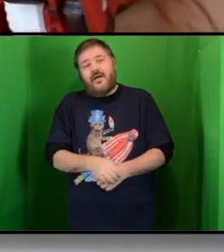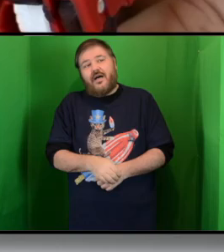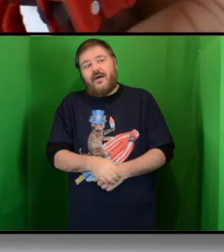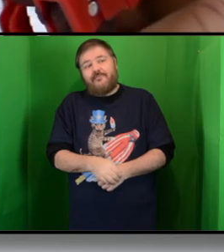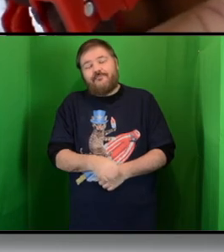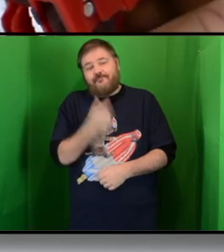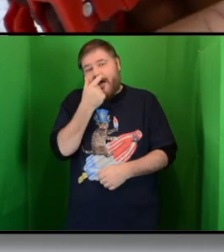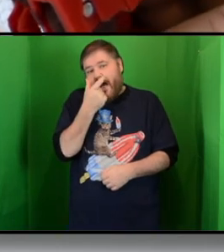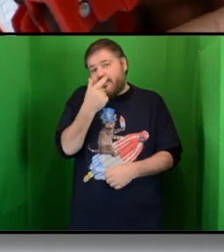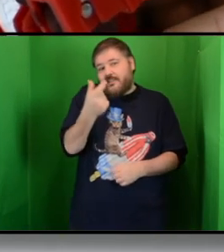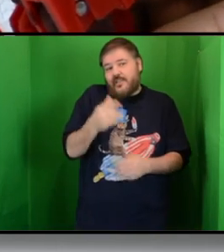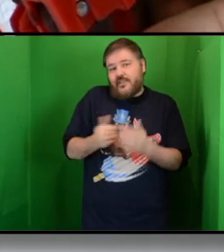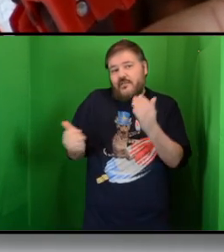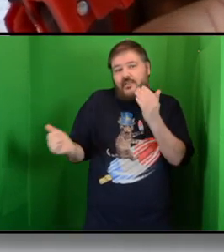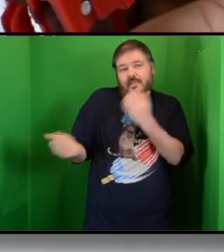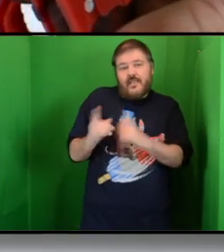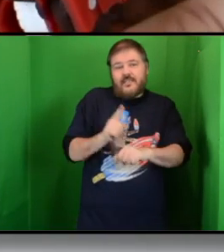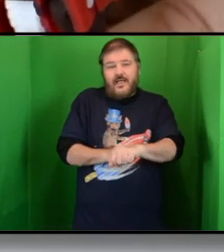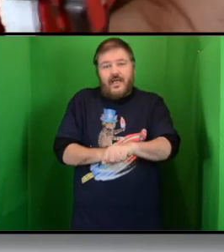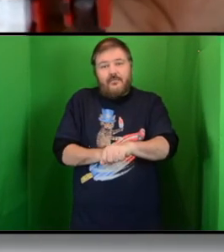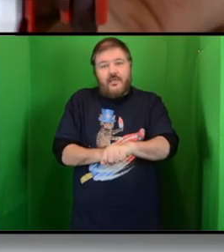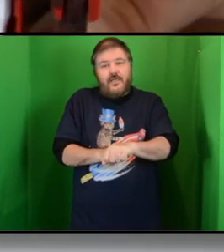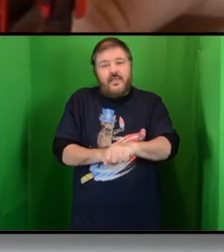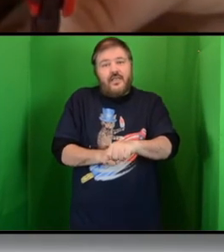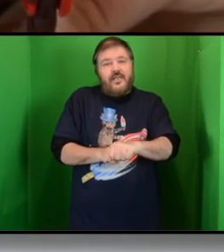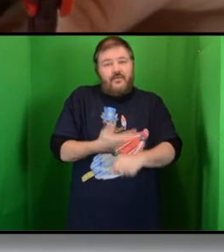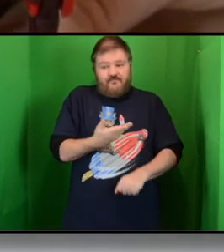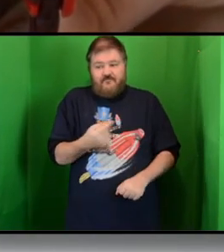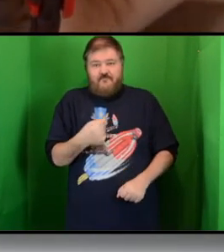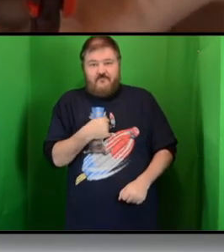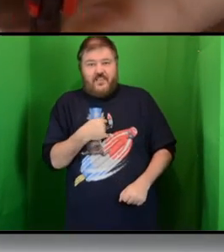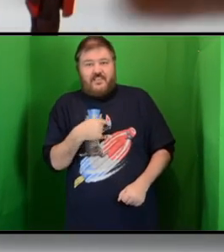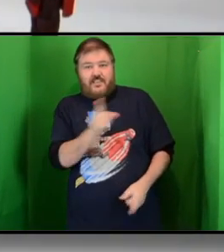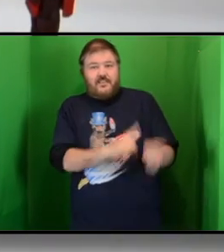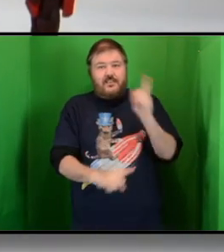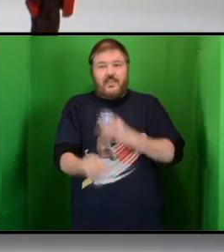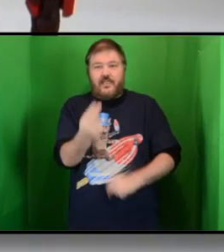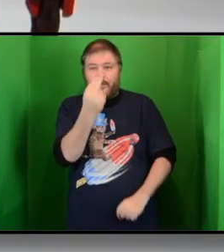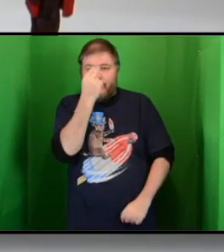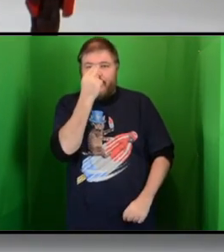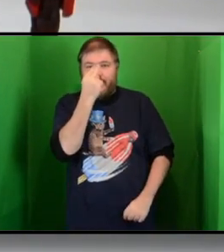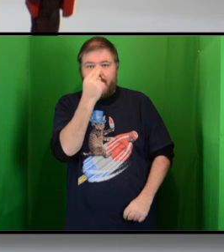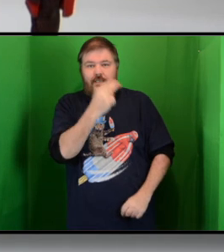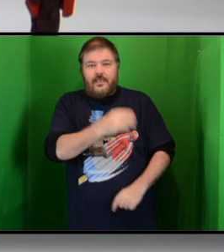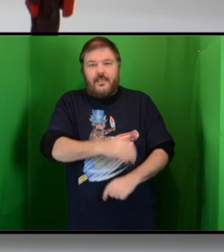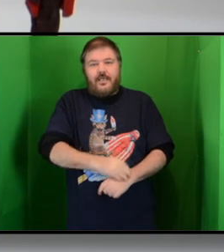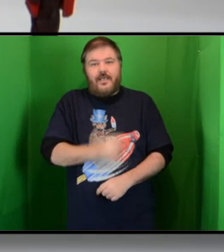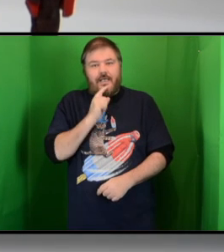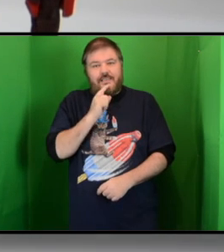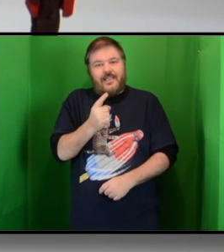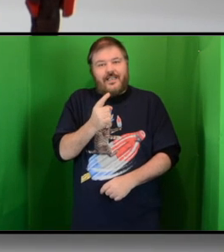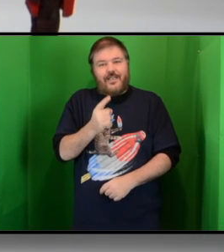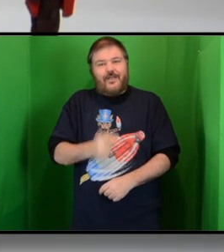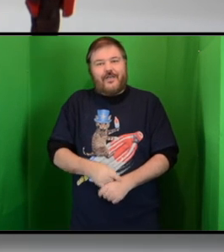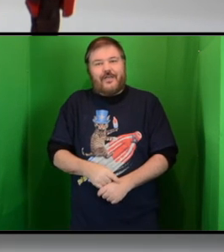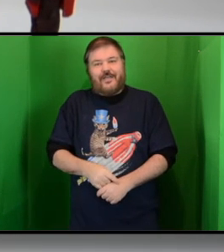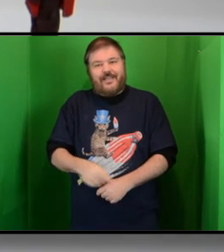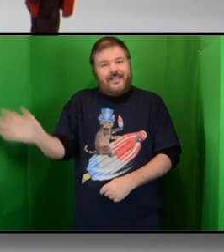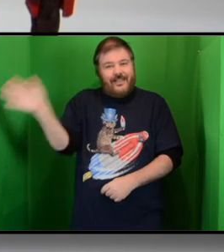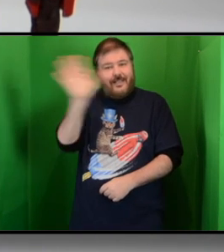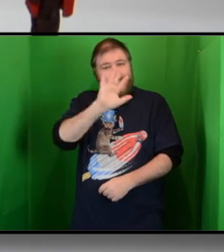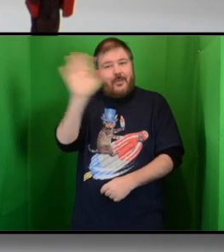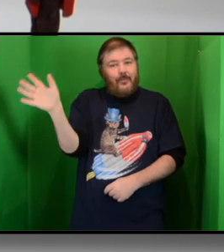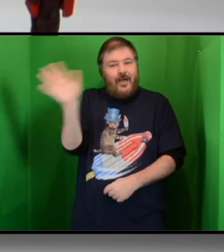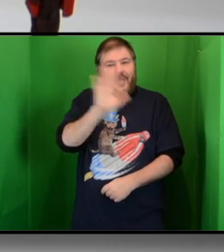him. I feel more like in this form he's more of a